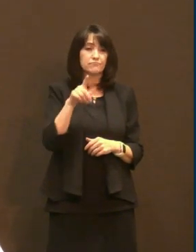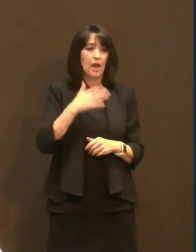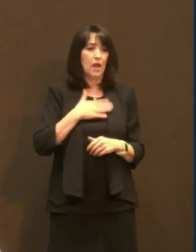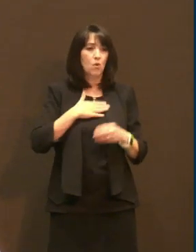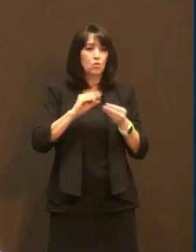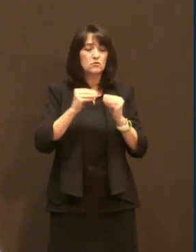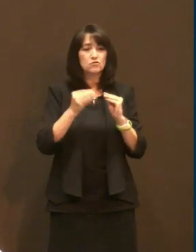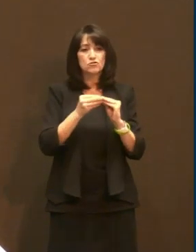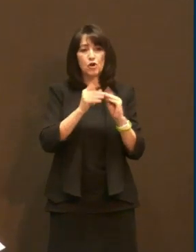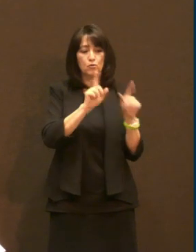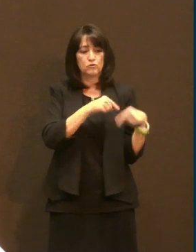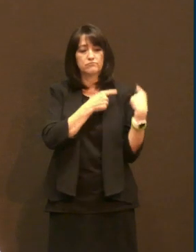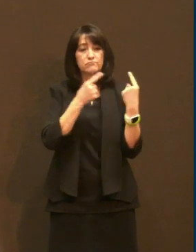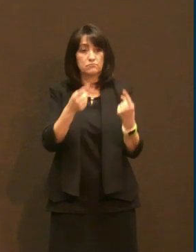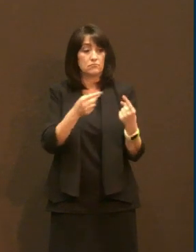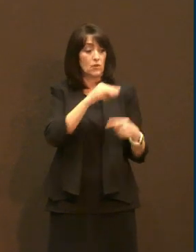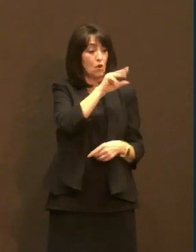and March.